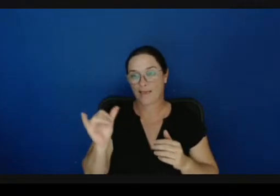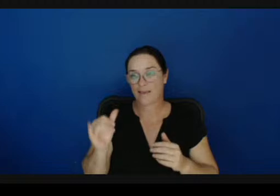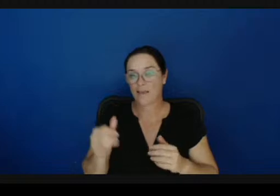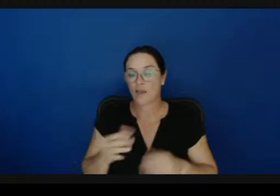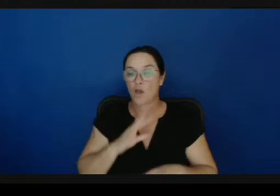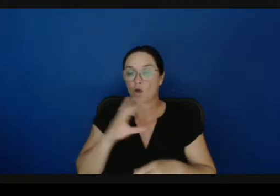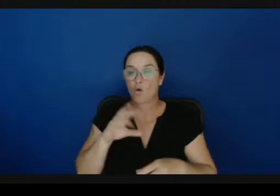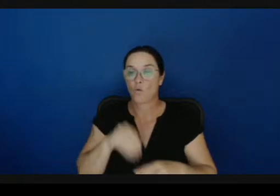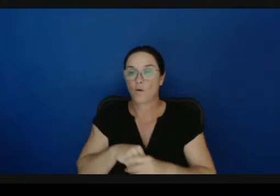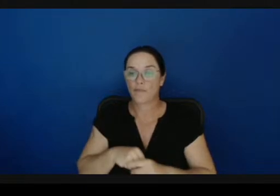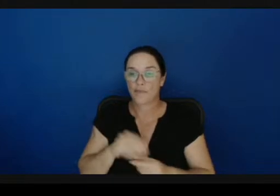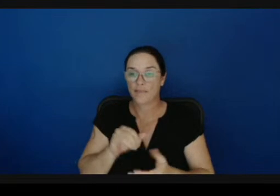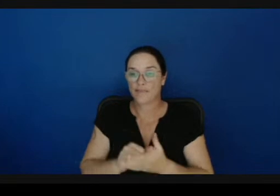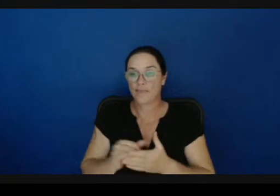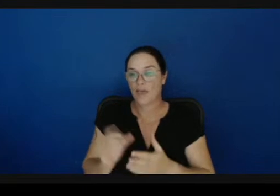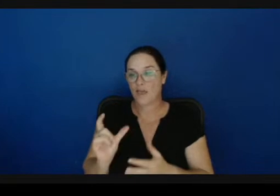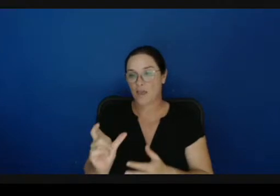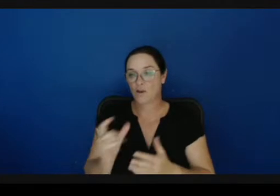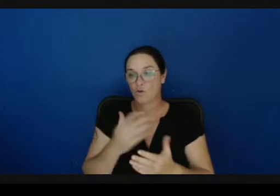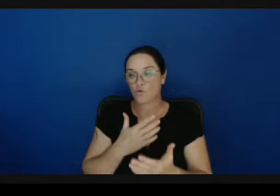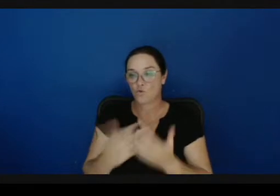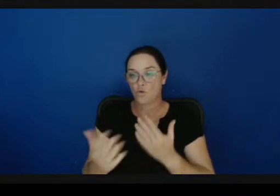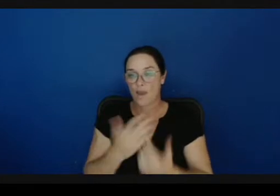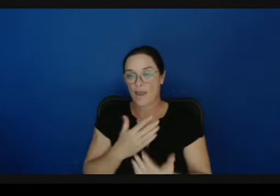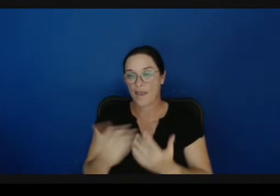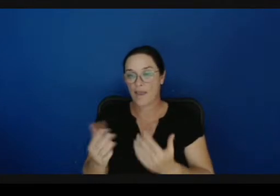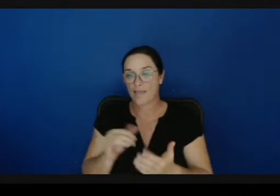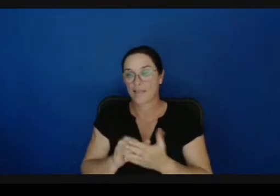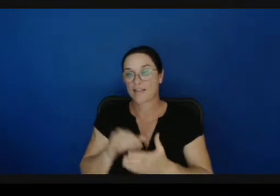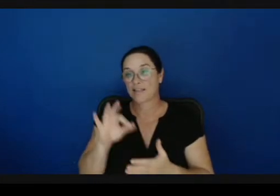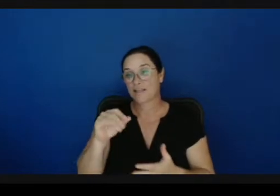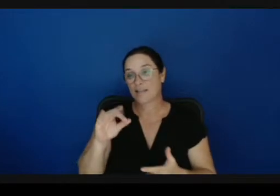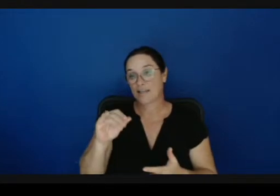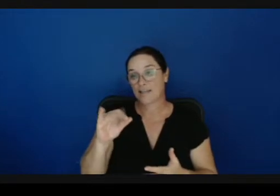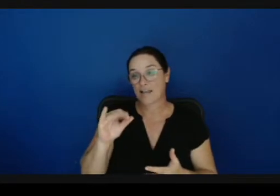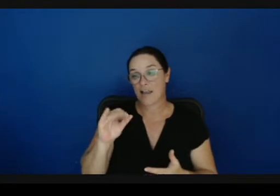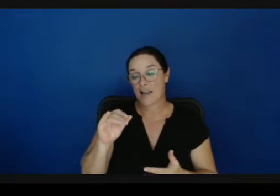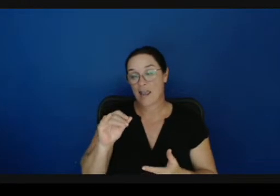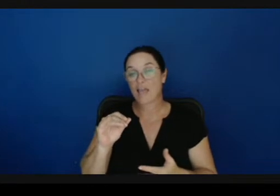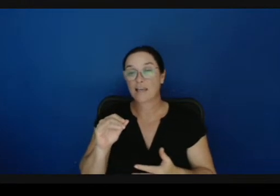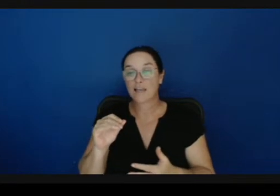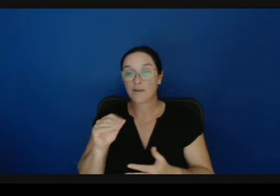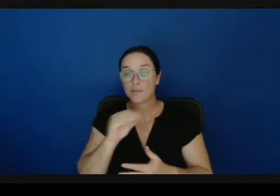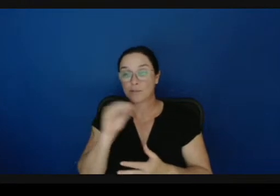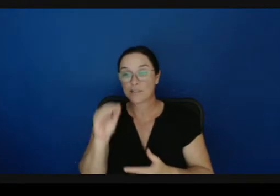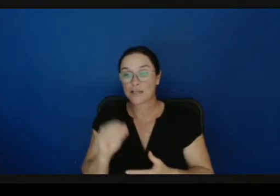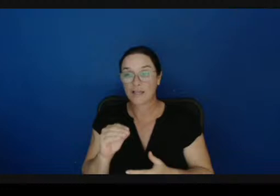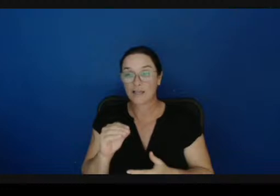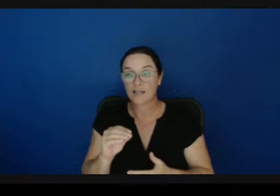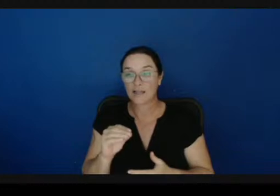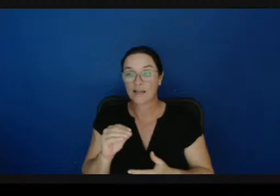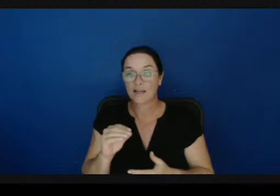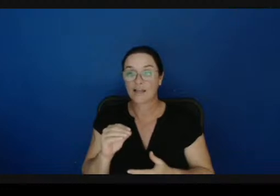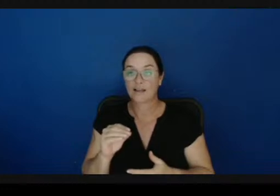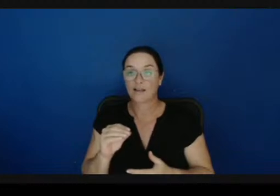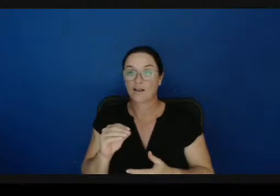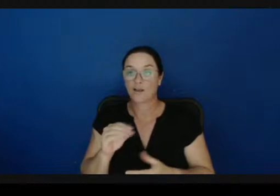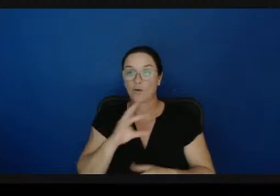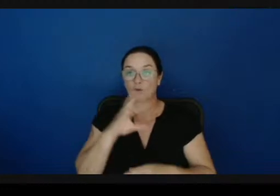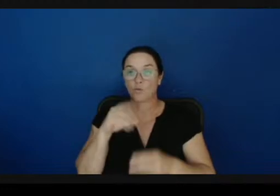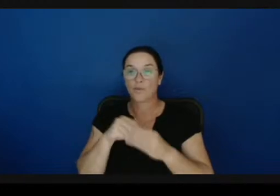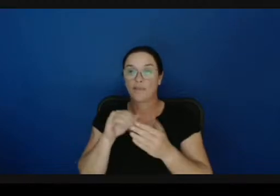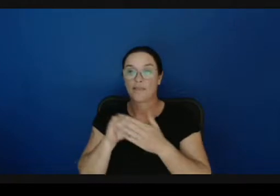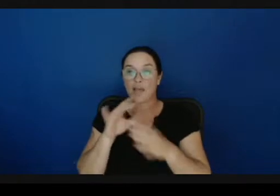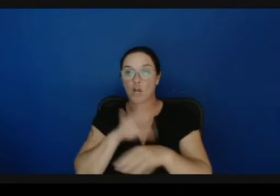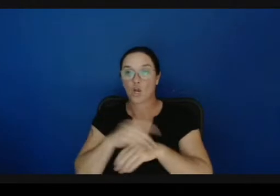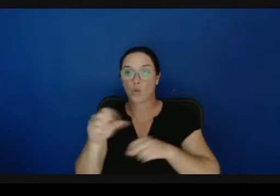within this darker gray period right here, that's 90% of the whole population of olivines falls into this event. So not